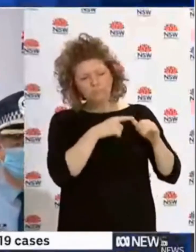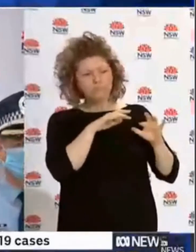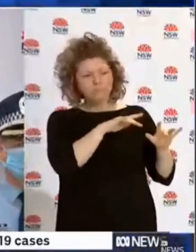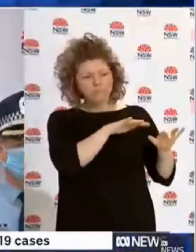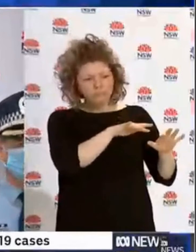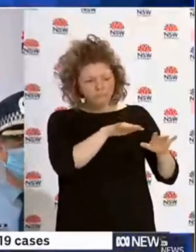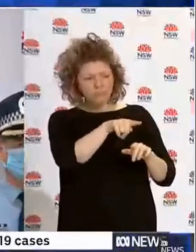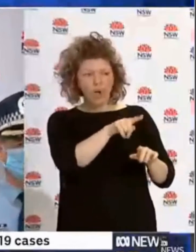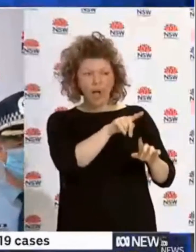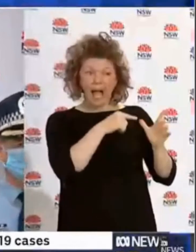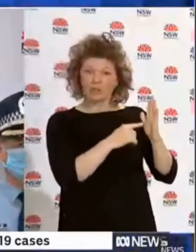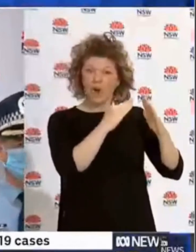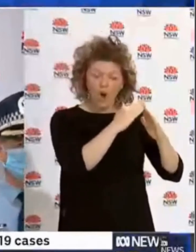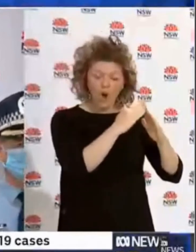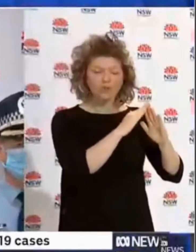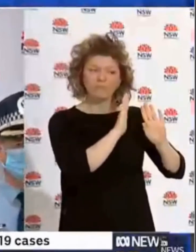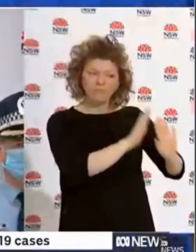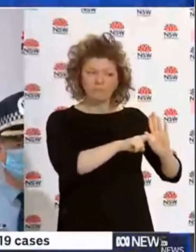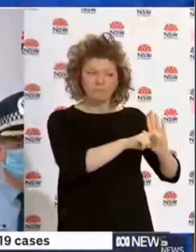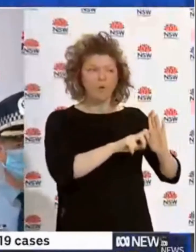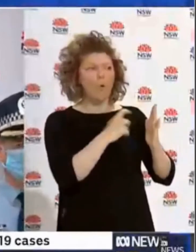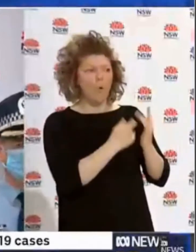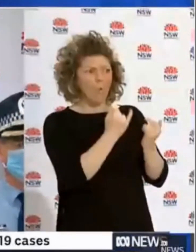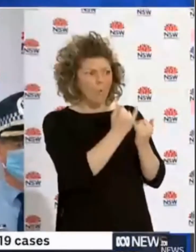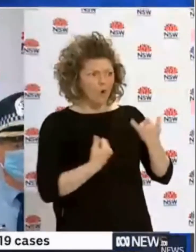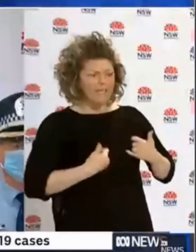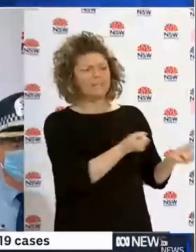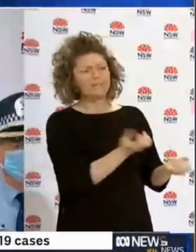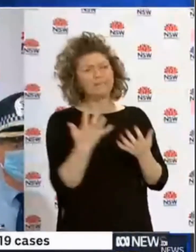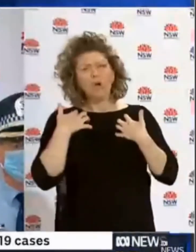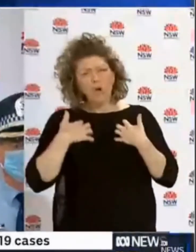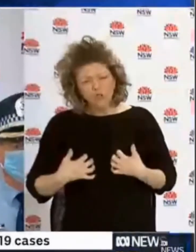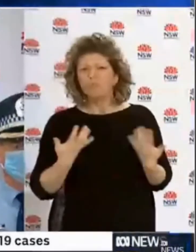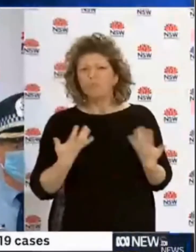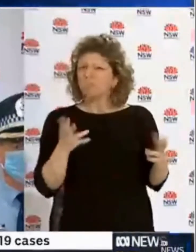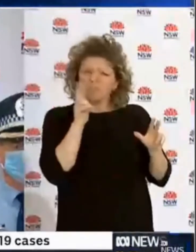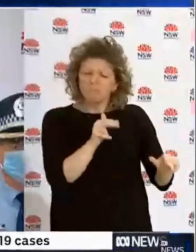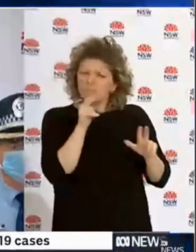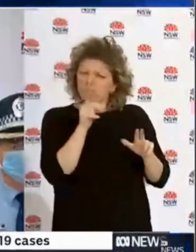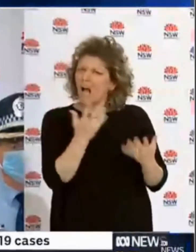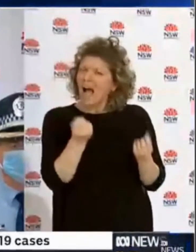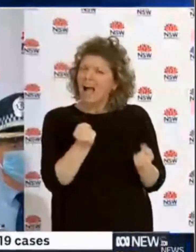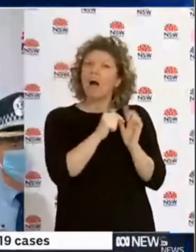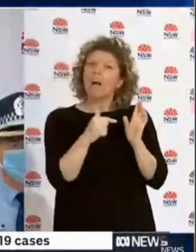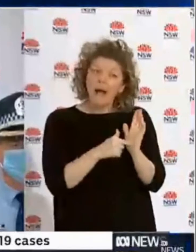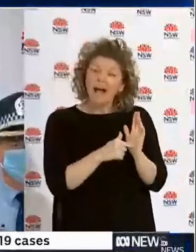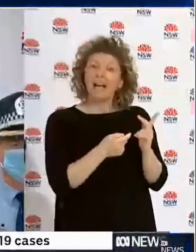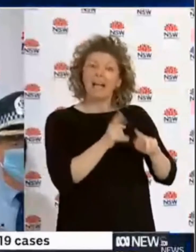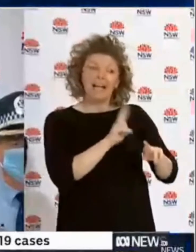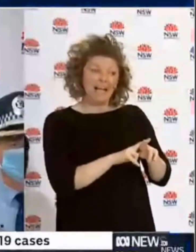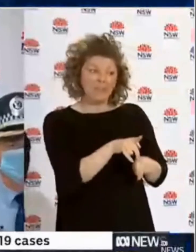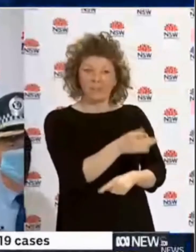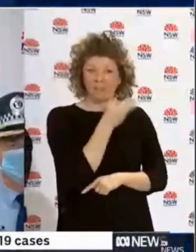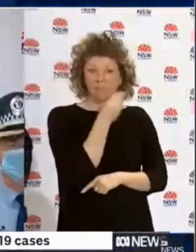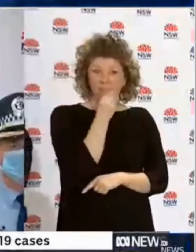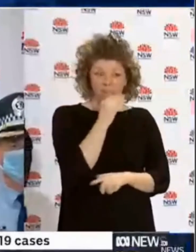hospital. But the case interviewers would go through very clearly and get them to understand that by not telling our health